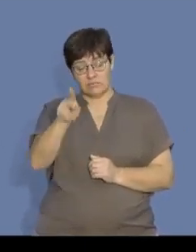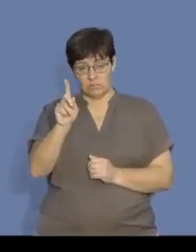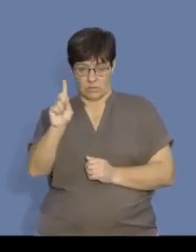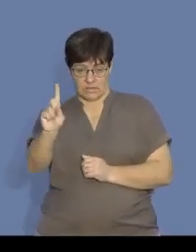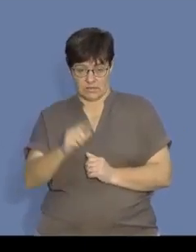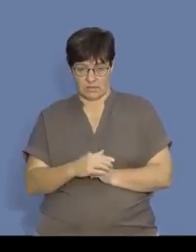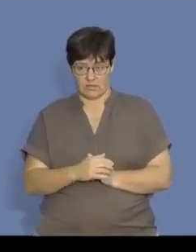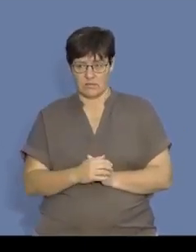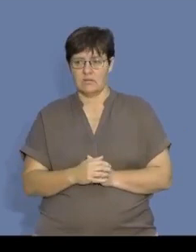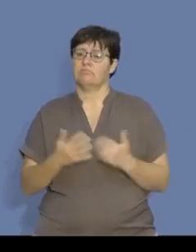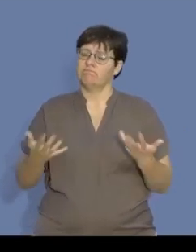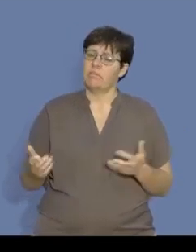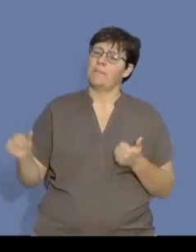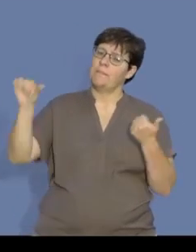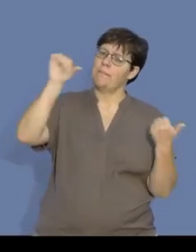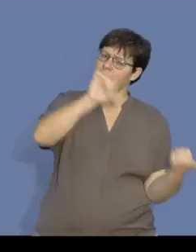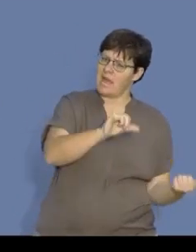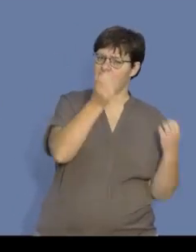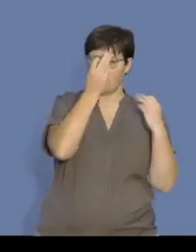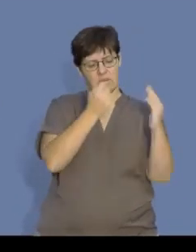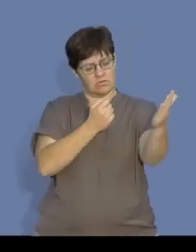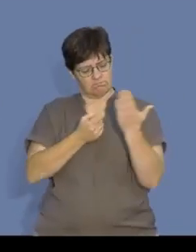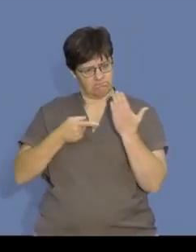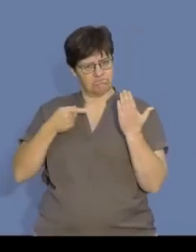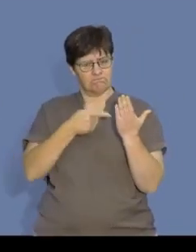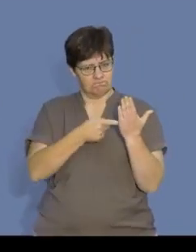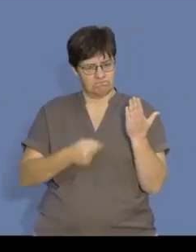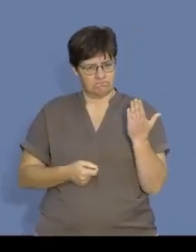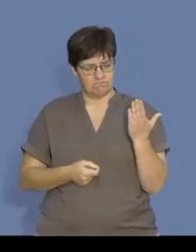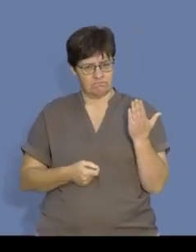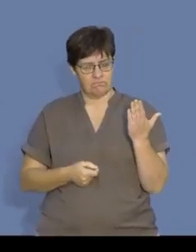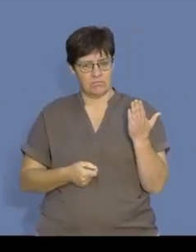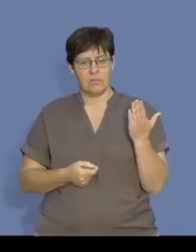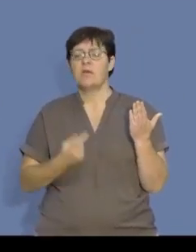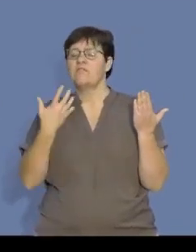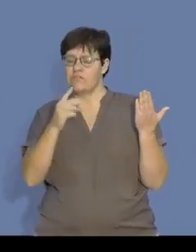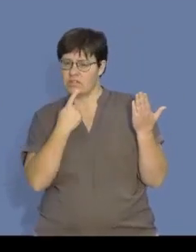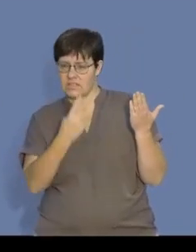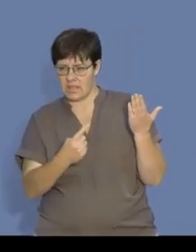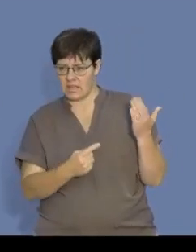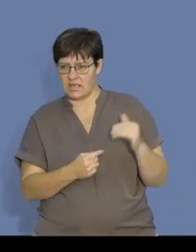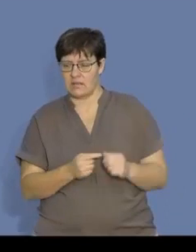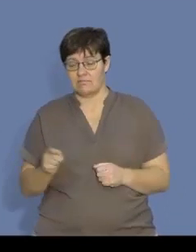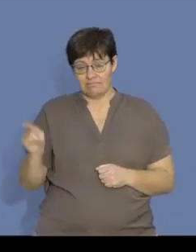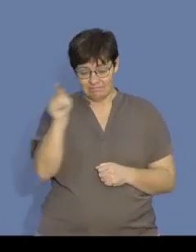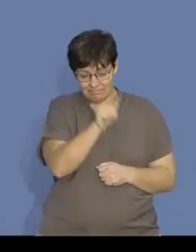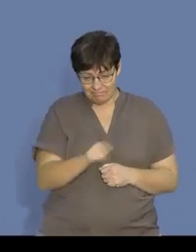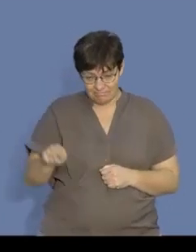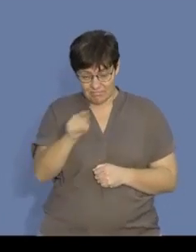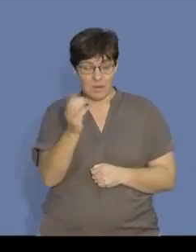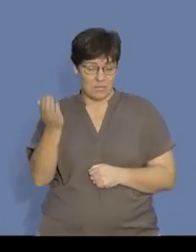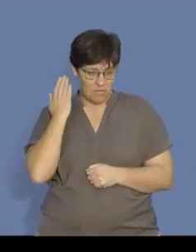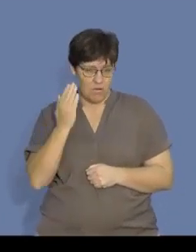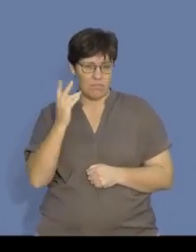0,9:1. Now, if we go back to the information, right, I already mentioned this and I circled it in the previous slide. I'm